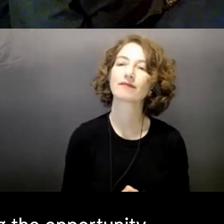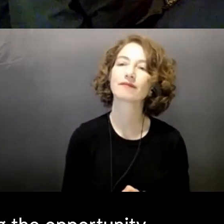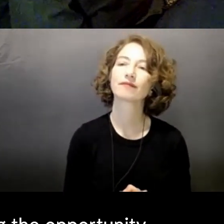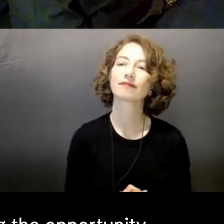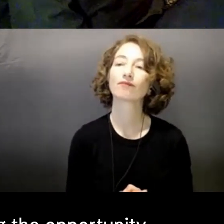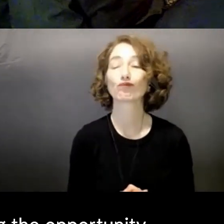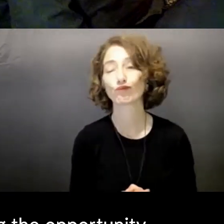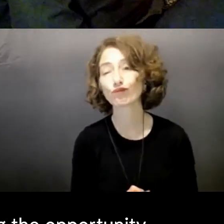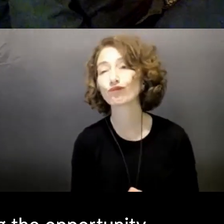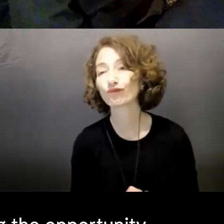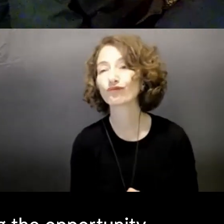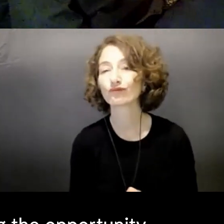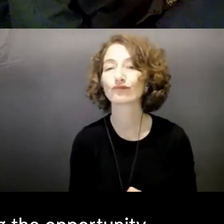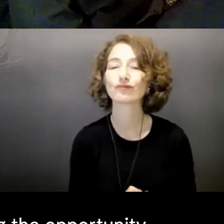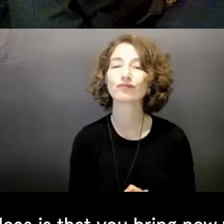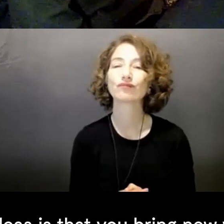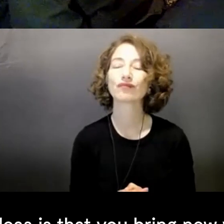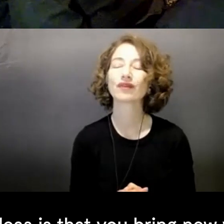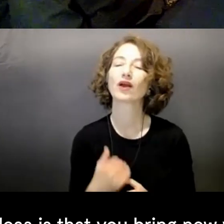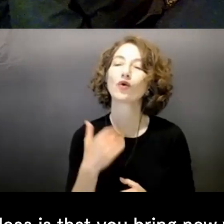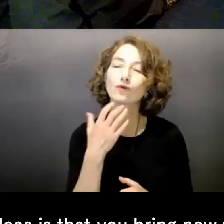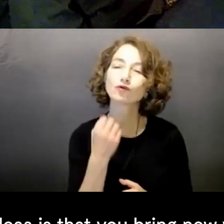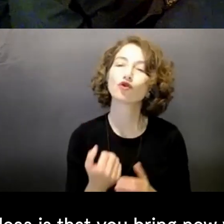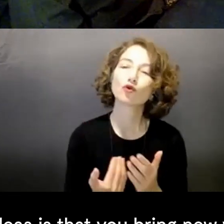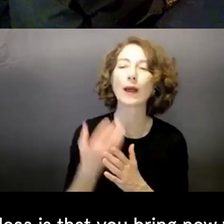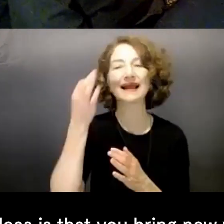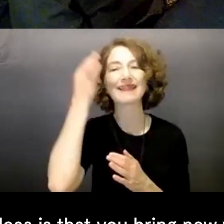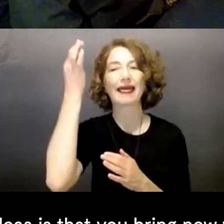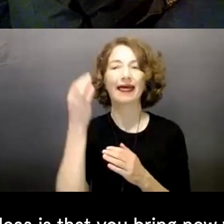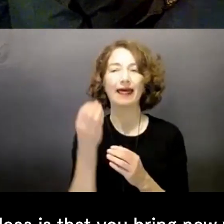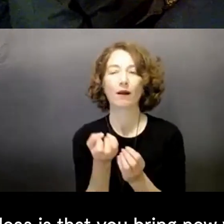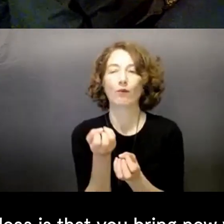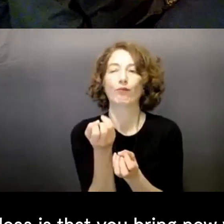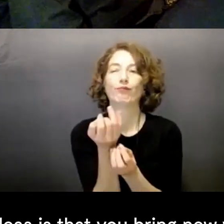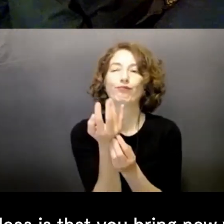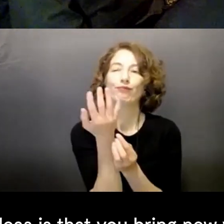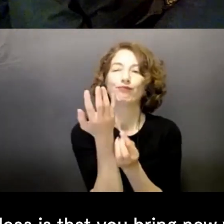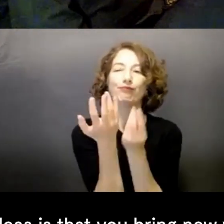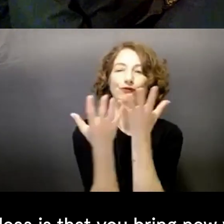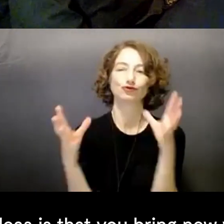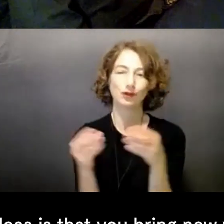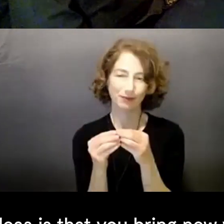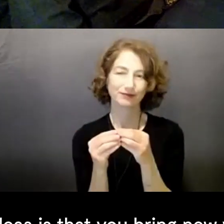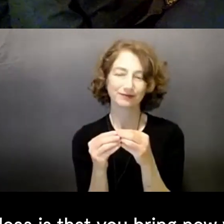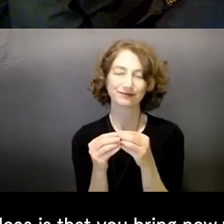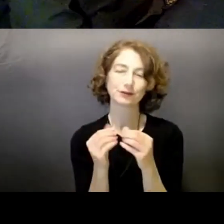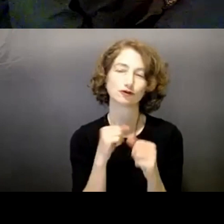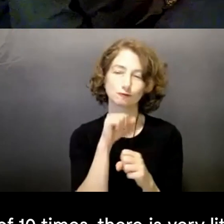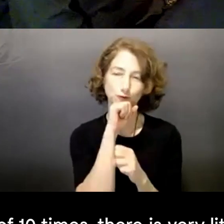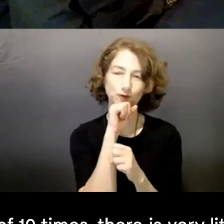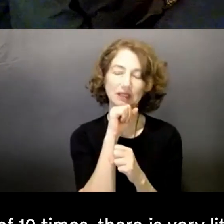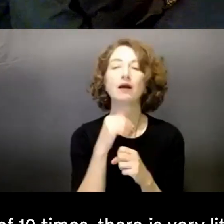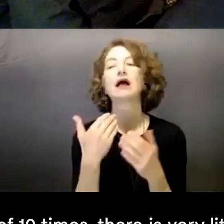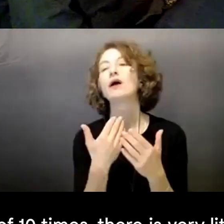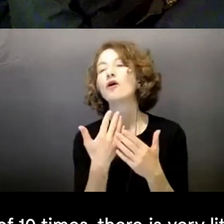with one another, rather than, I think at a lot of conference ideas, you bring new work and you get feedback from people.